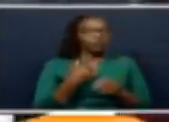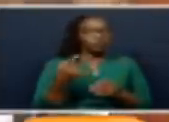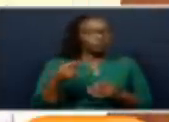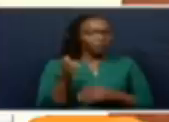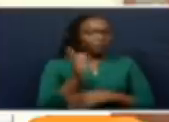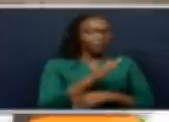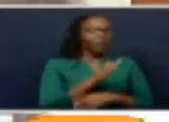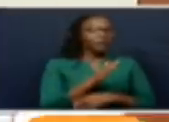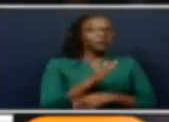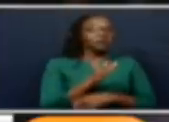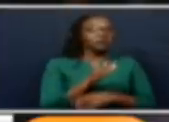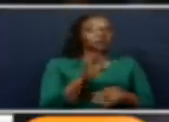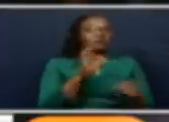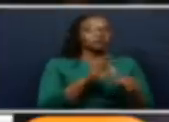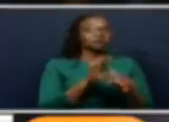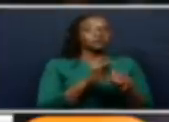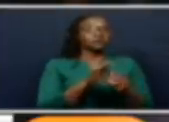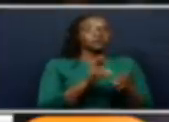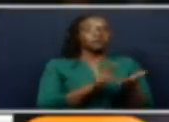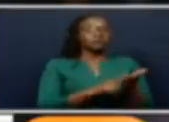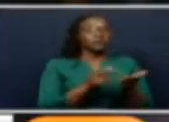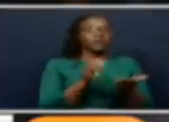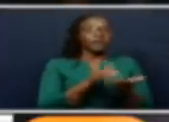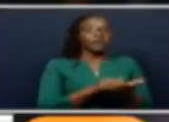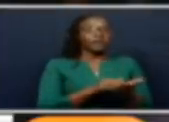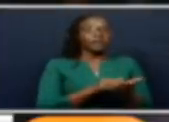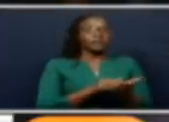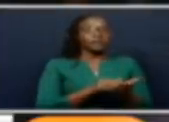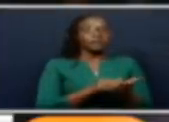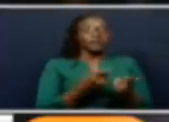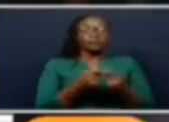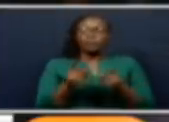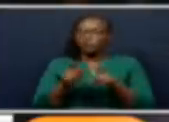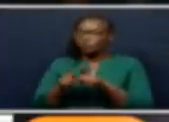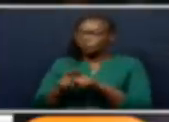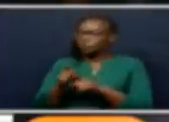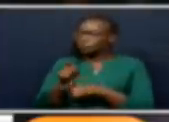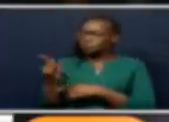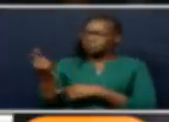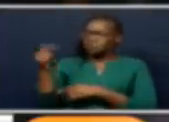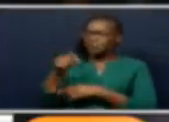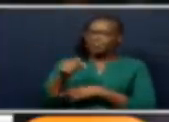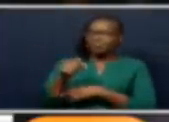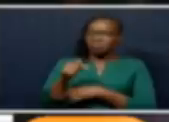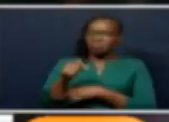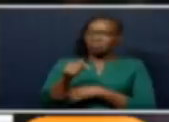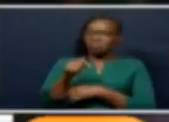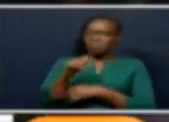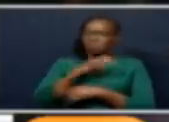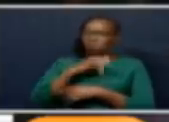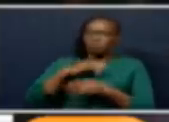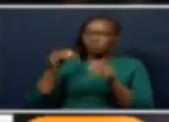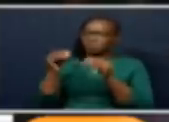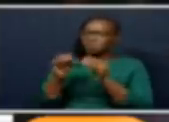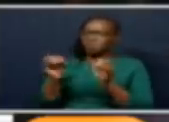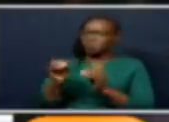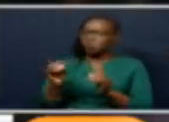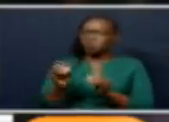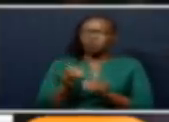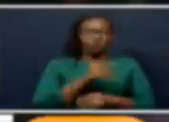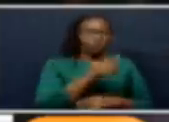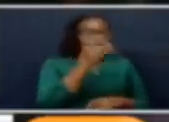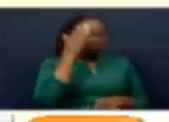it is parliament. But the parliamentary MPs aren't even attending committee meetings. When you know, when a country becomes